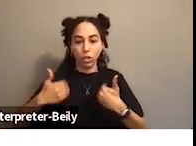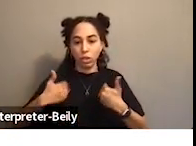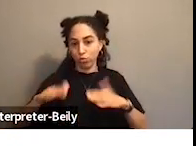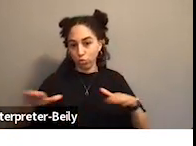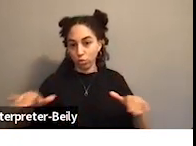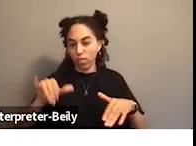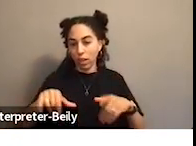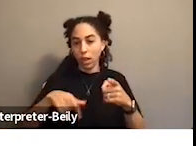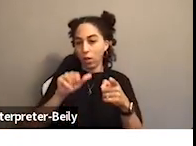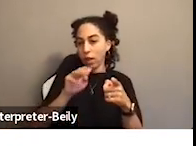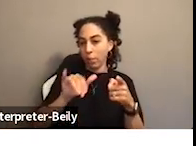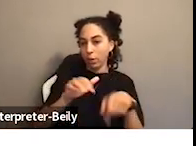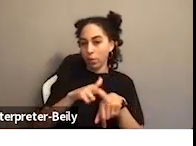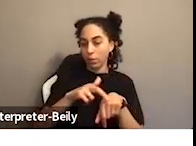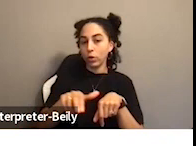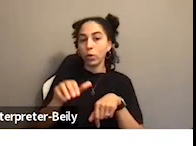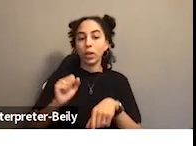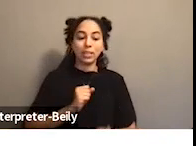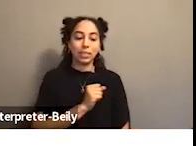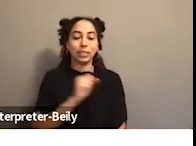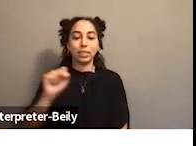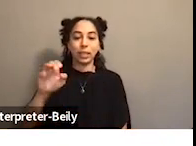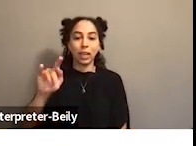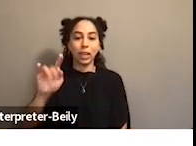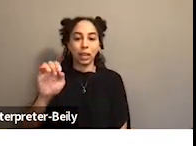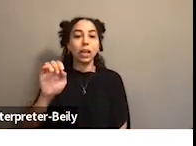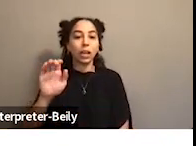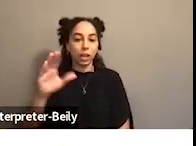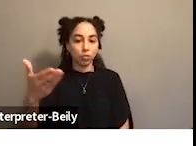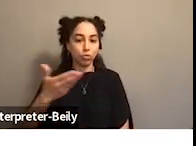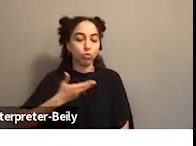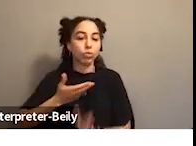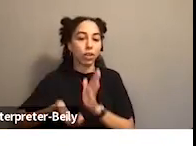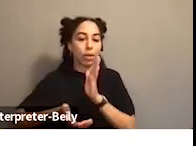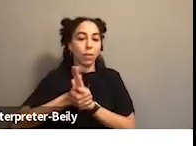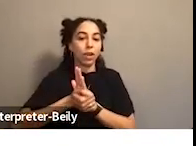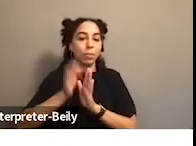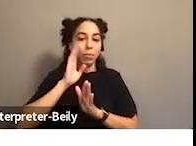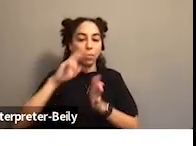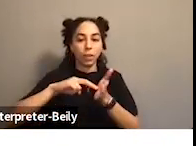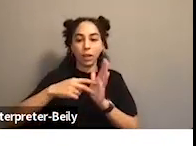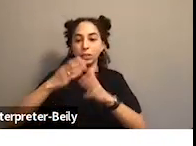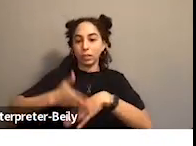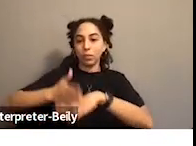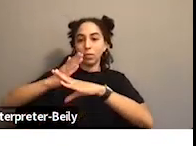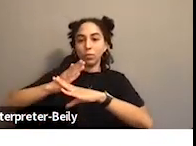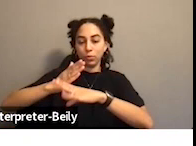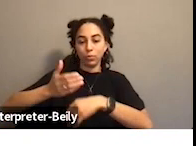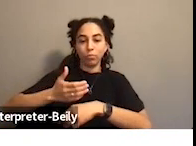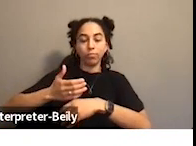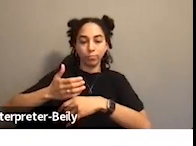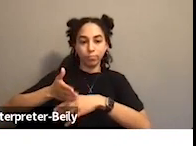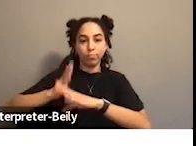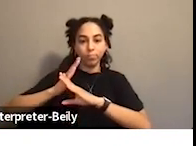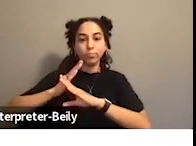The Senate introduced an amendment that would prohibit the Ohio Department